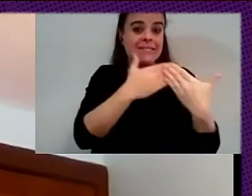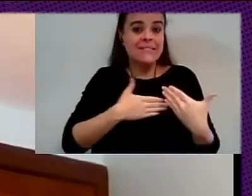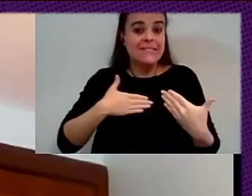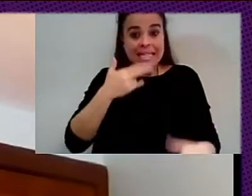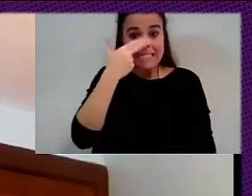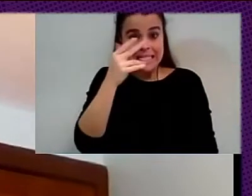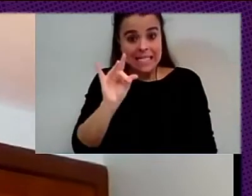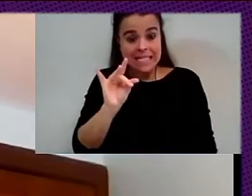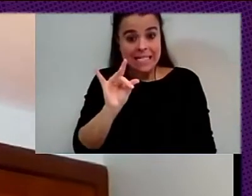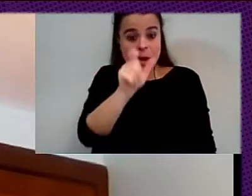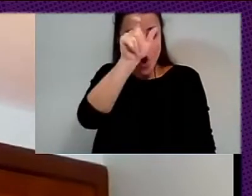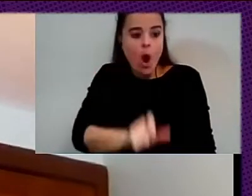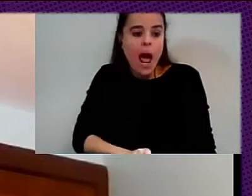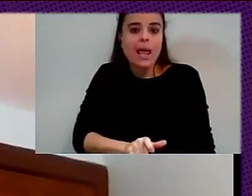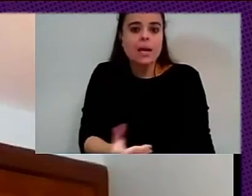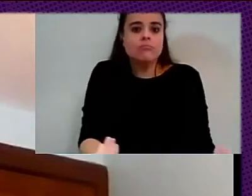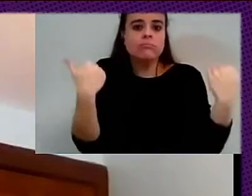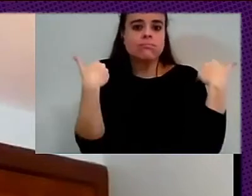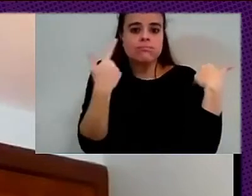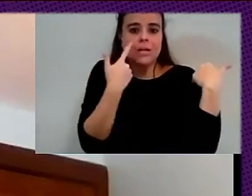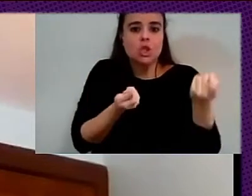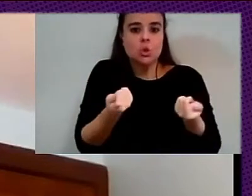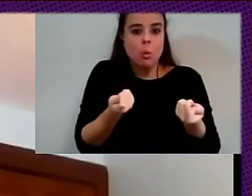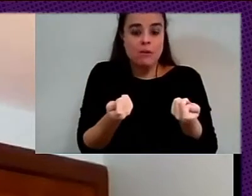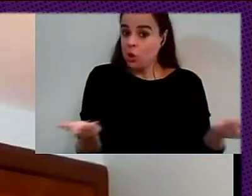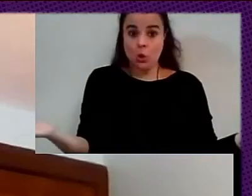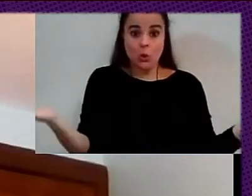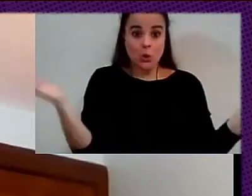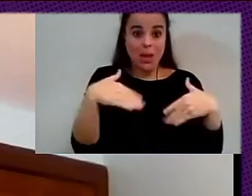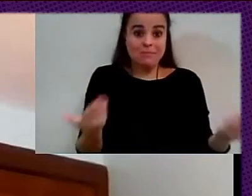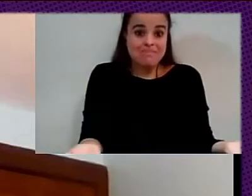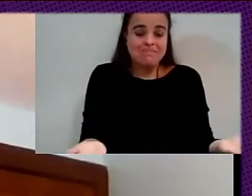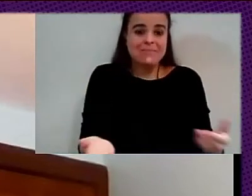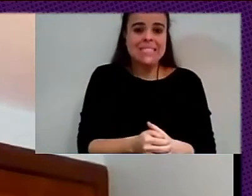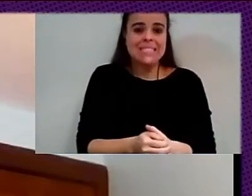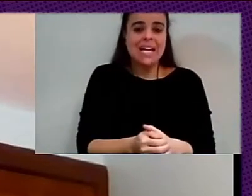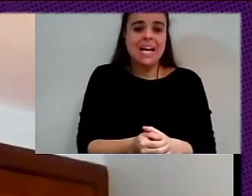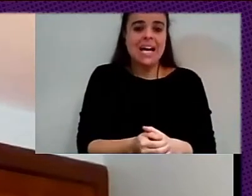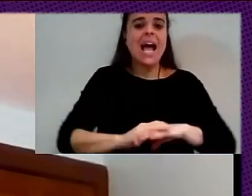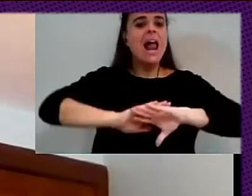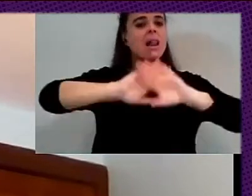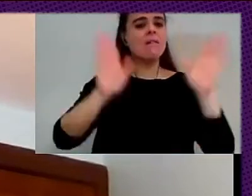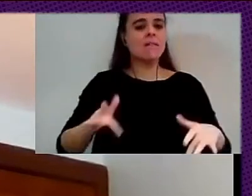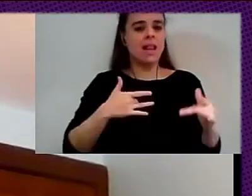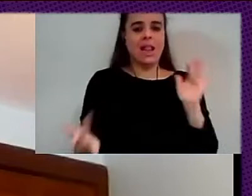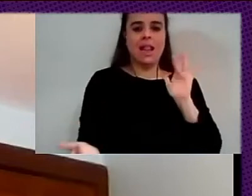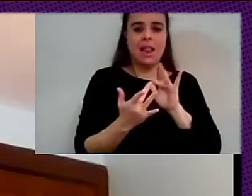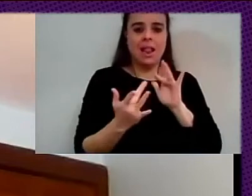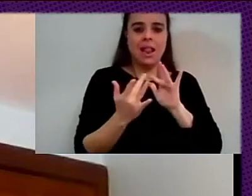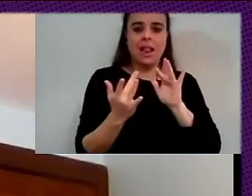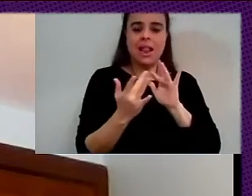contacting Lucien van der Vaal in South Africa, who wrote a book about anarchist politics.